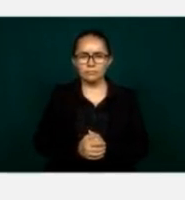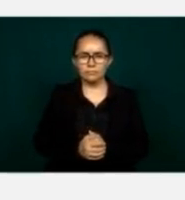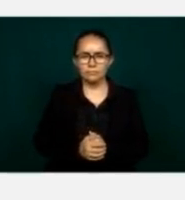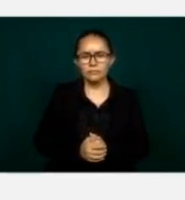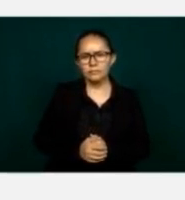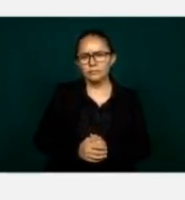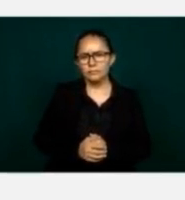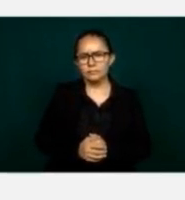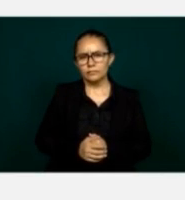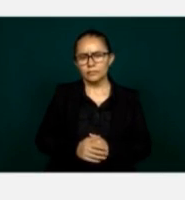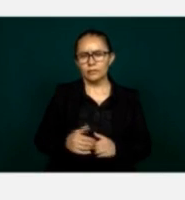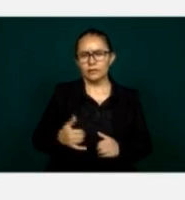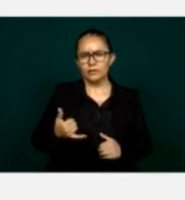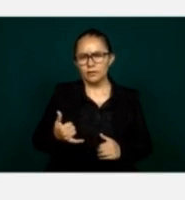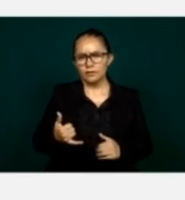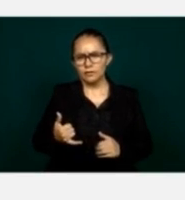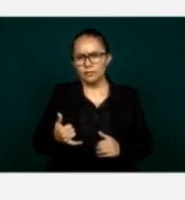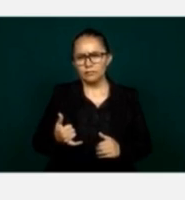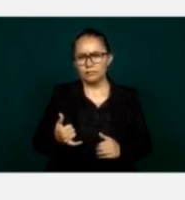1,073 and a total of